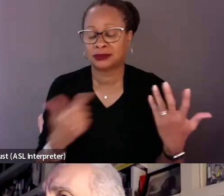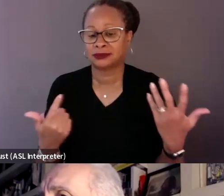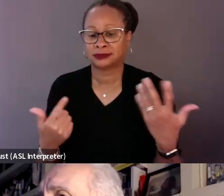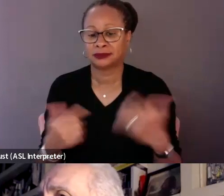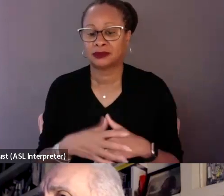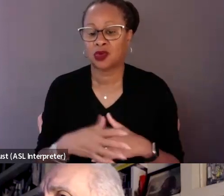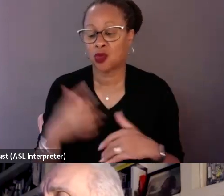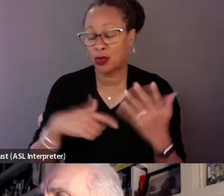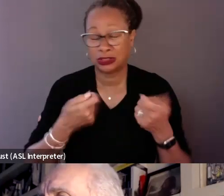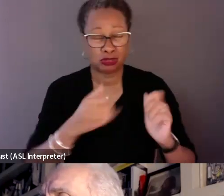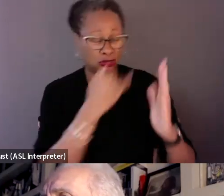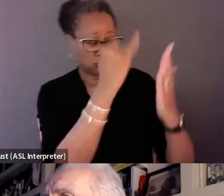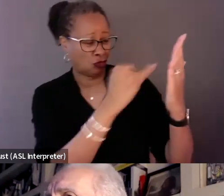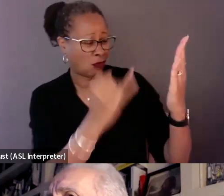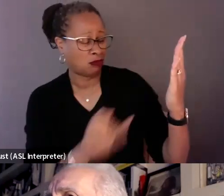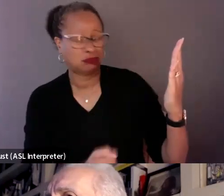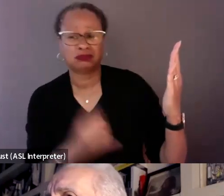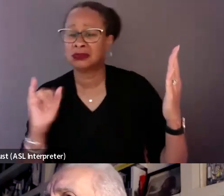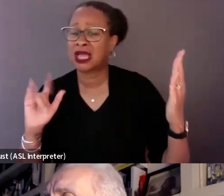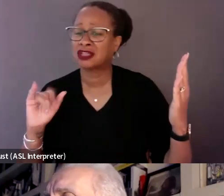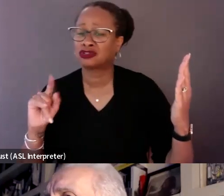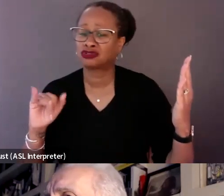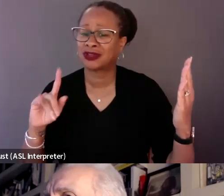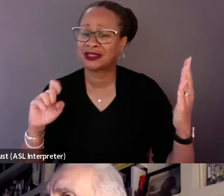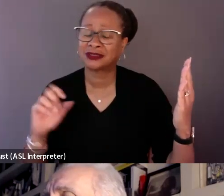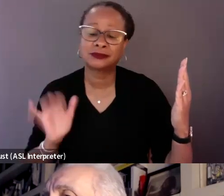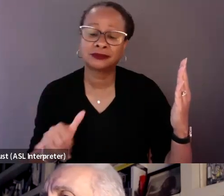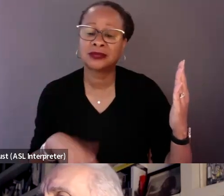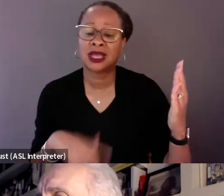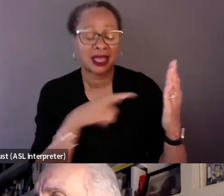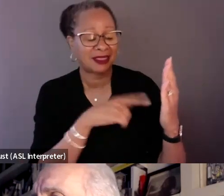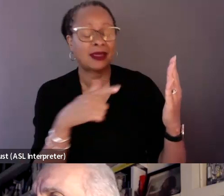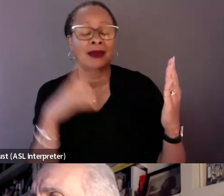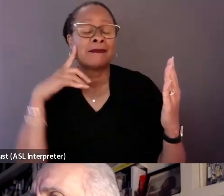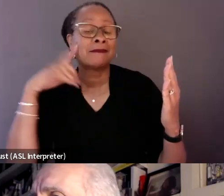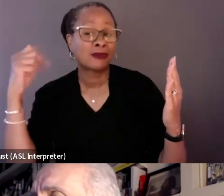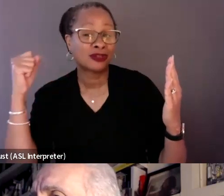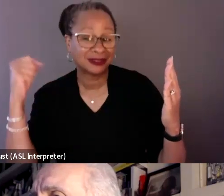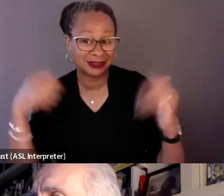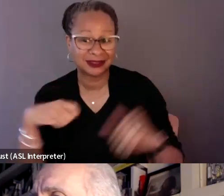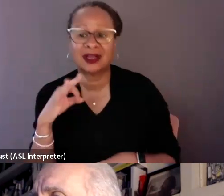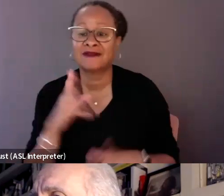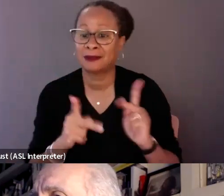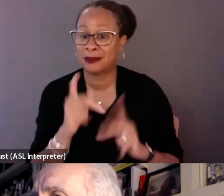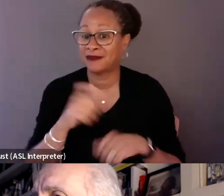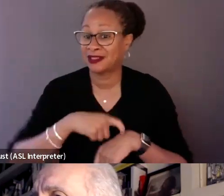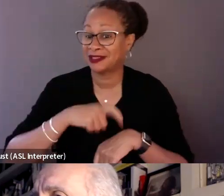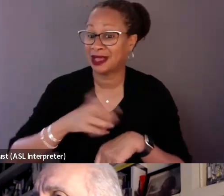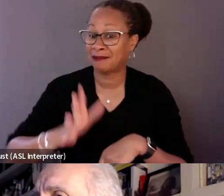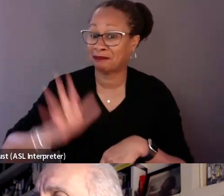illustrate or we try to animate the memories of the people, no,